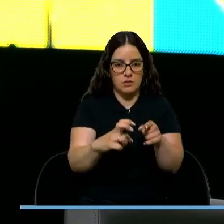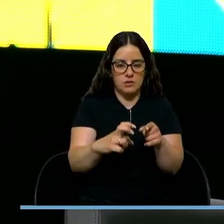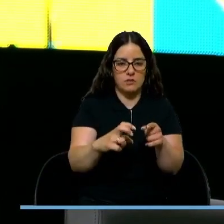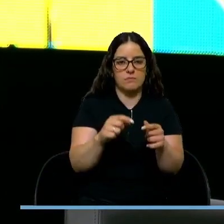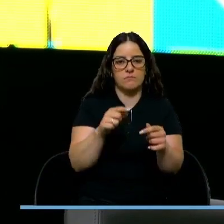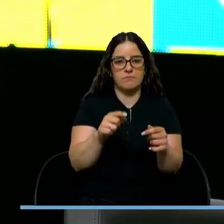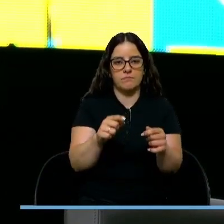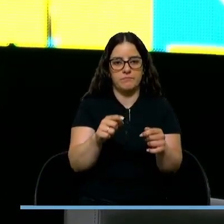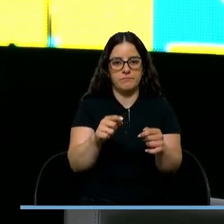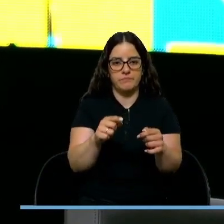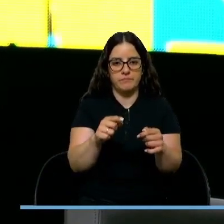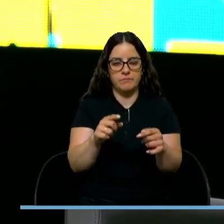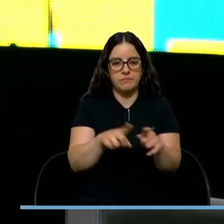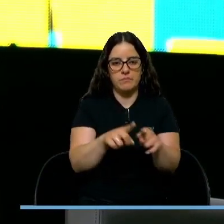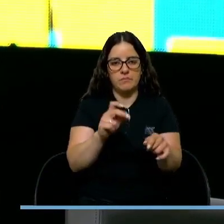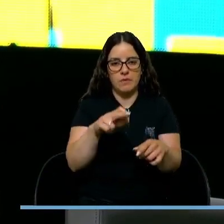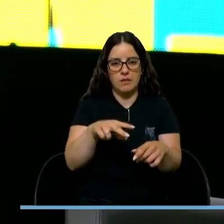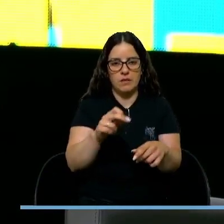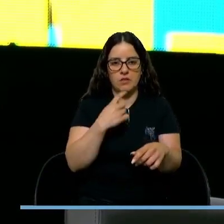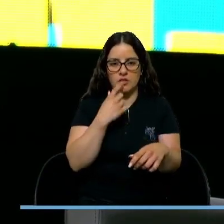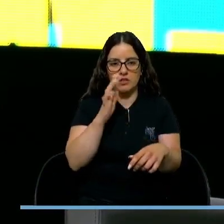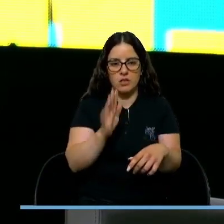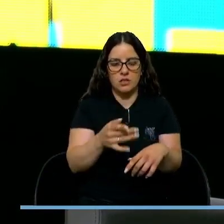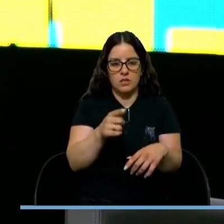from, as Anna mentioned,